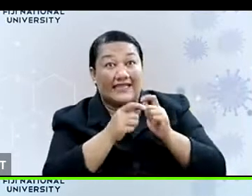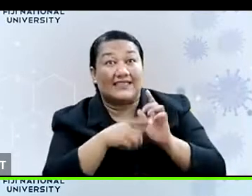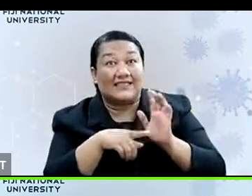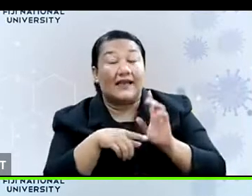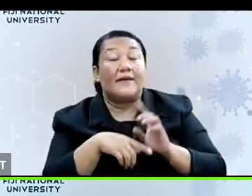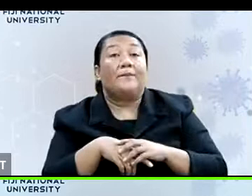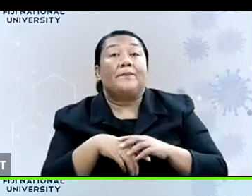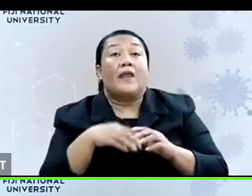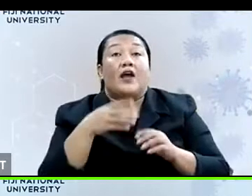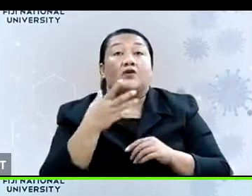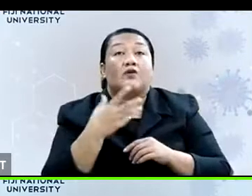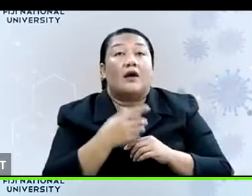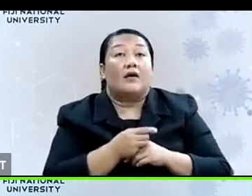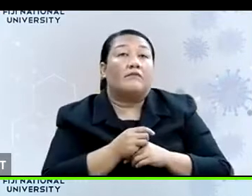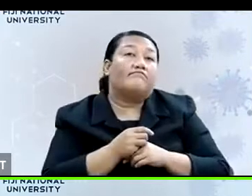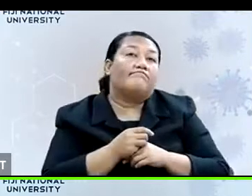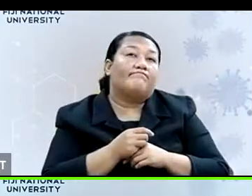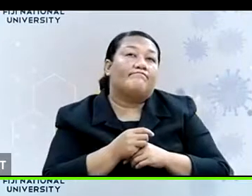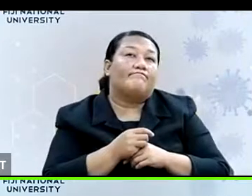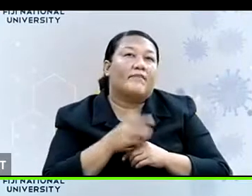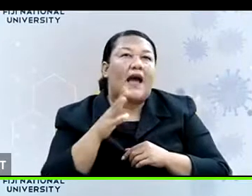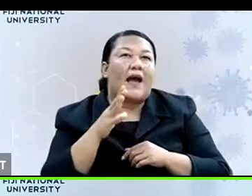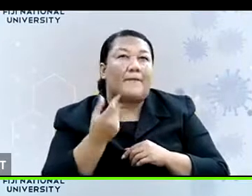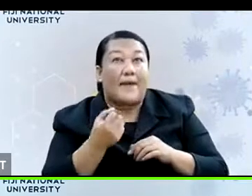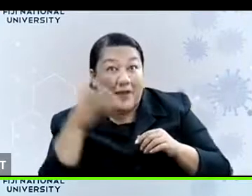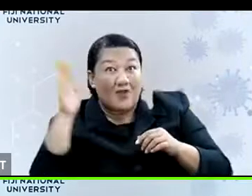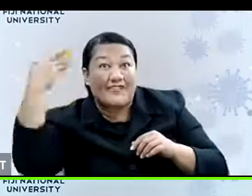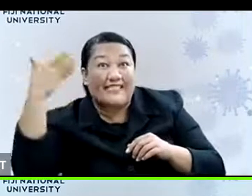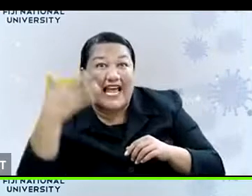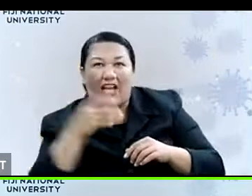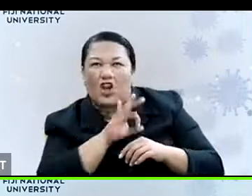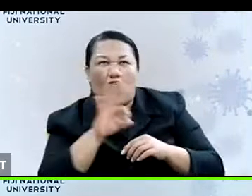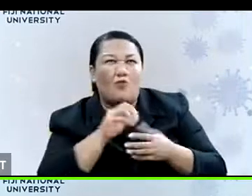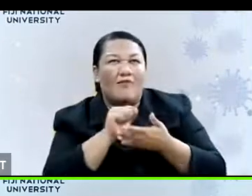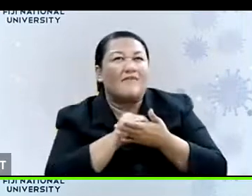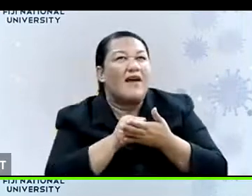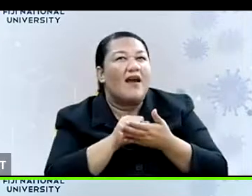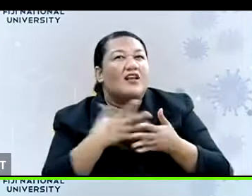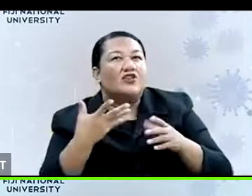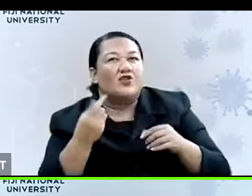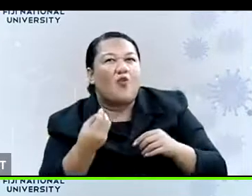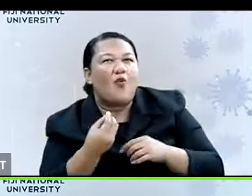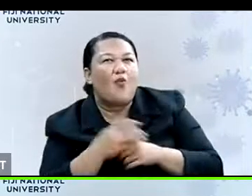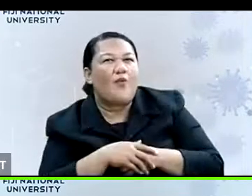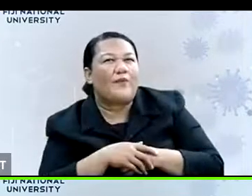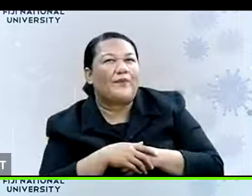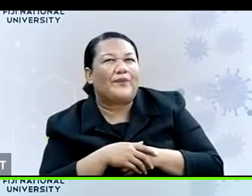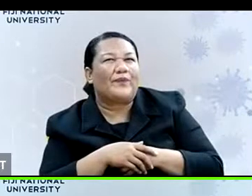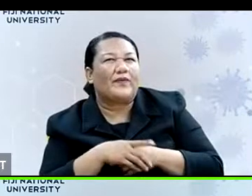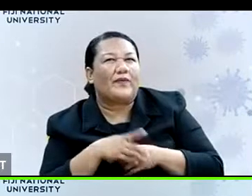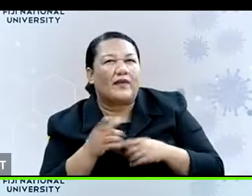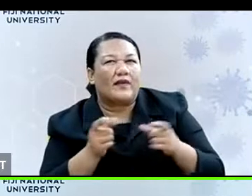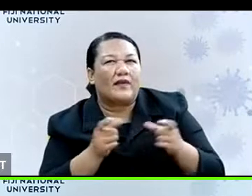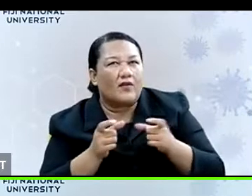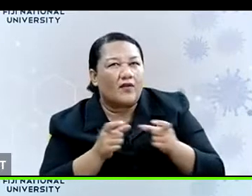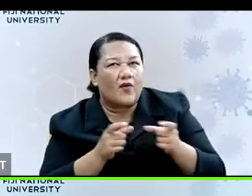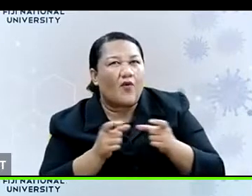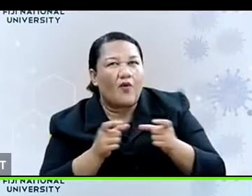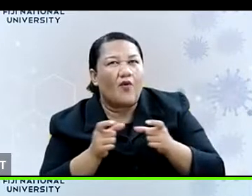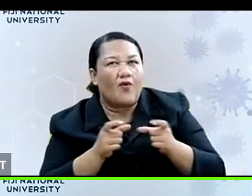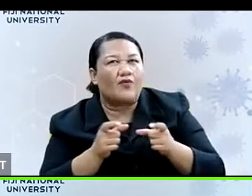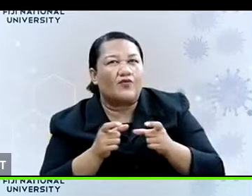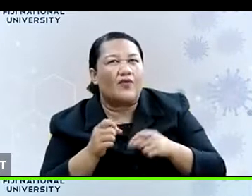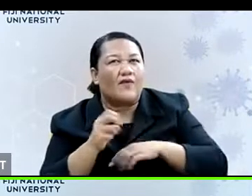cause us symptoms. So it probably relates to the degree of early control of virus replication